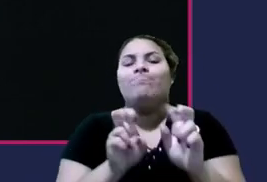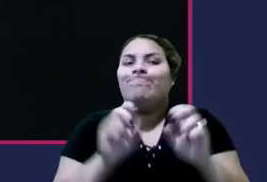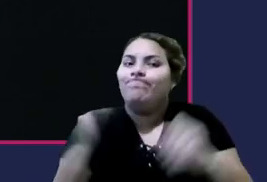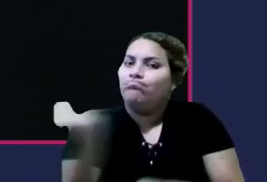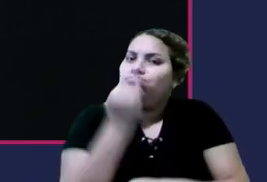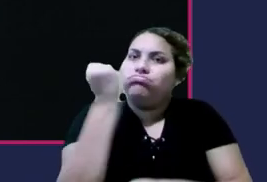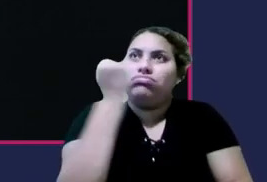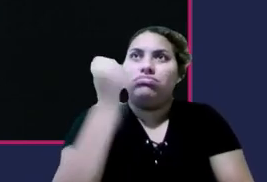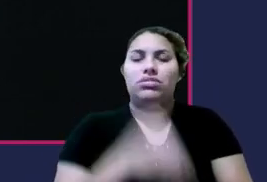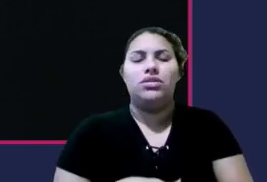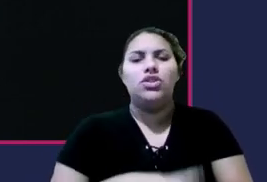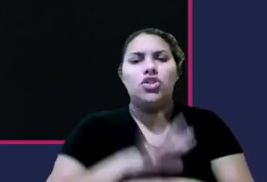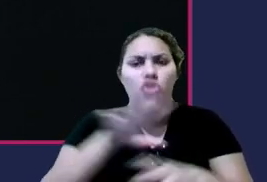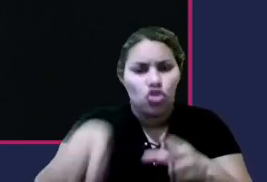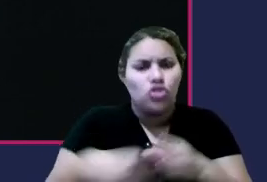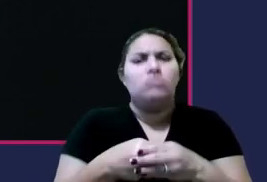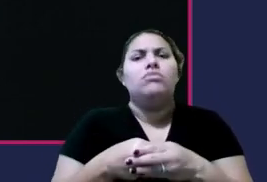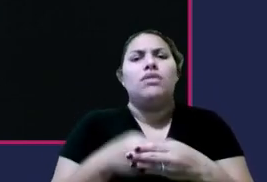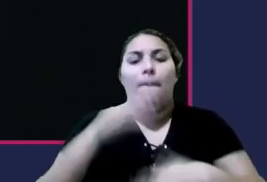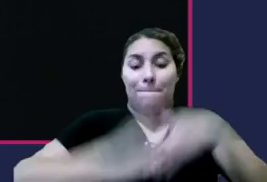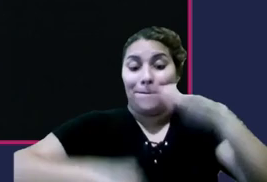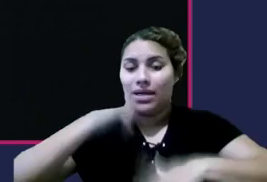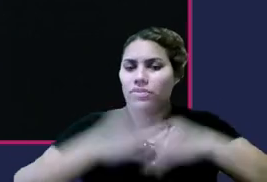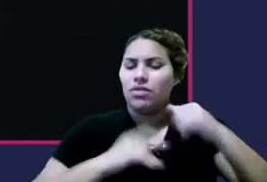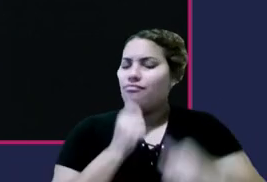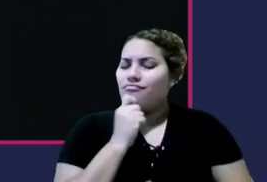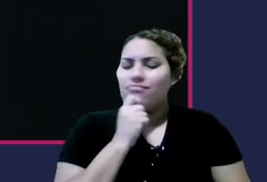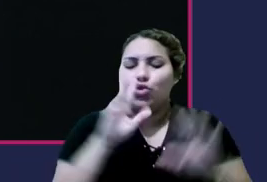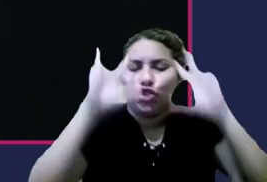That's the decision of incorporating